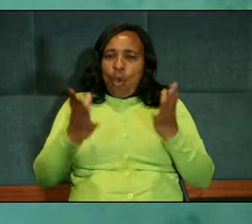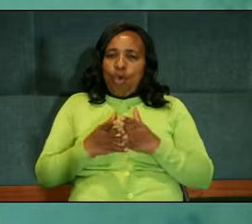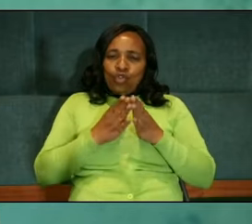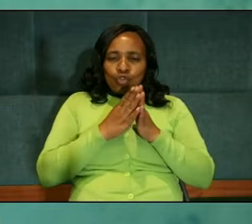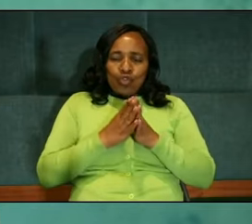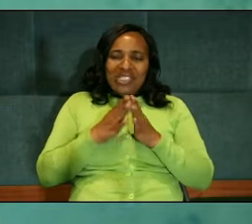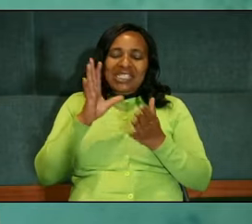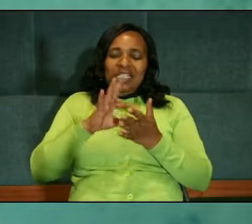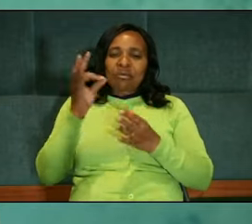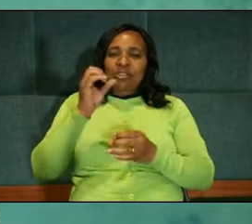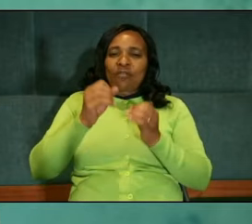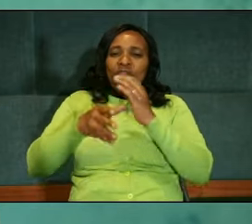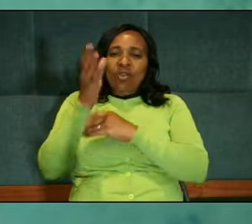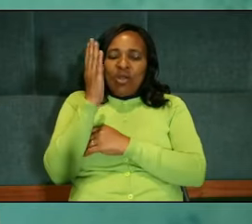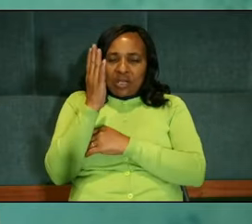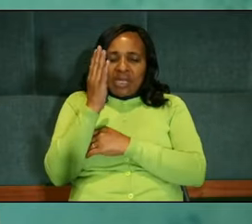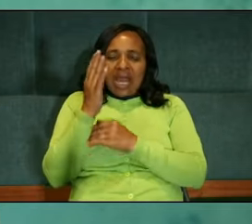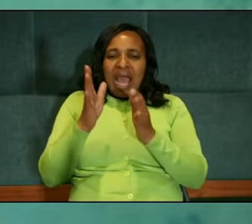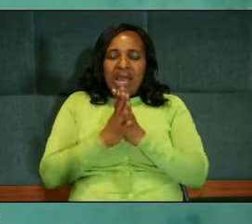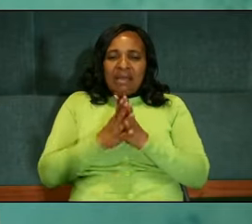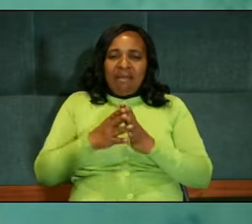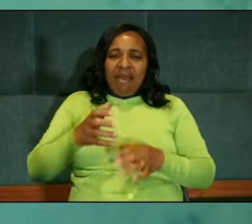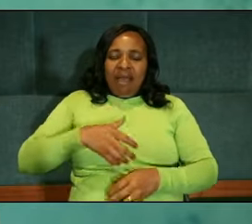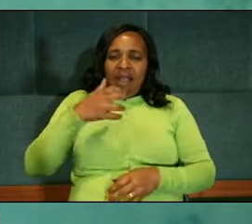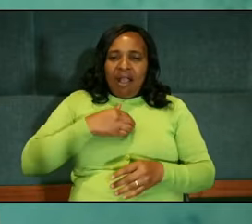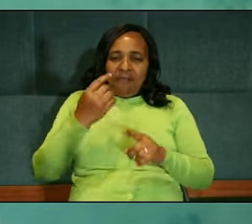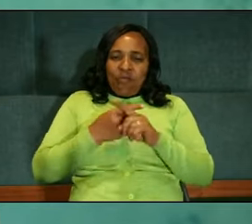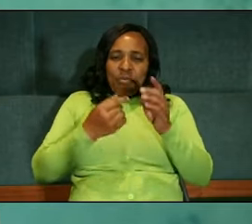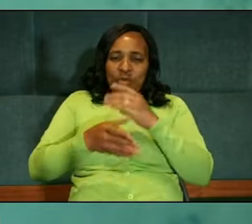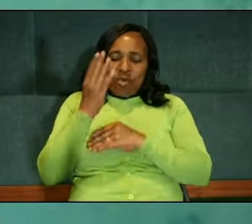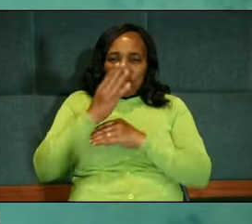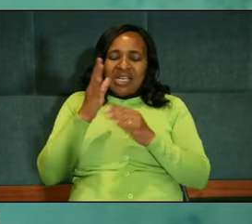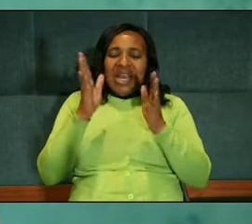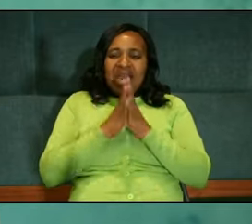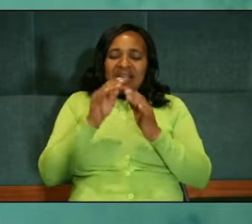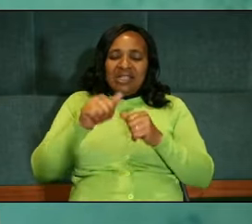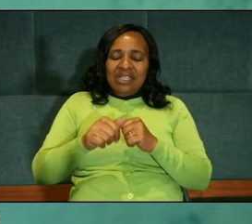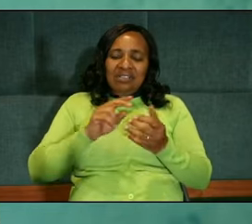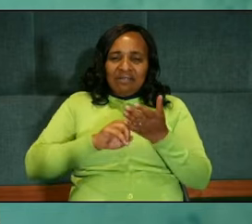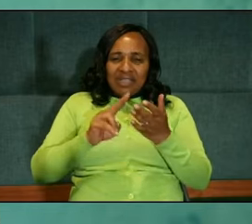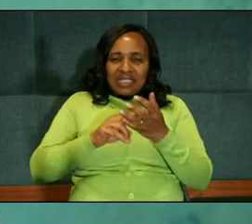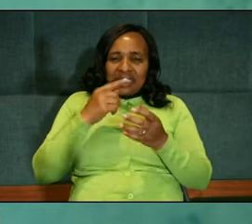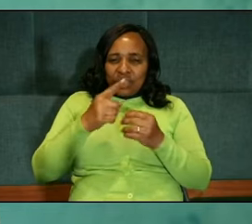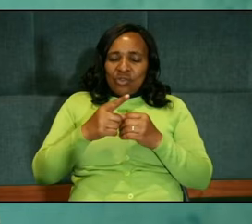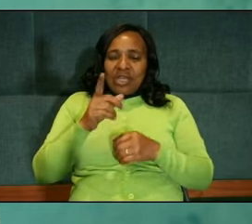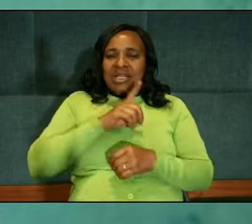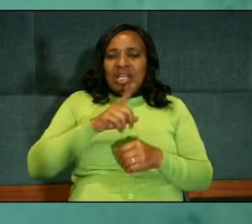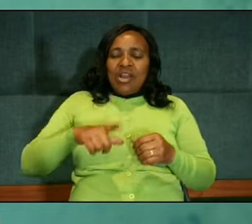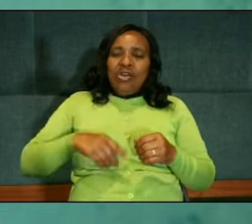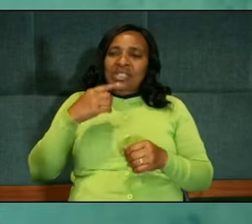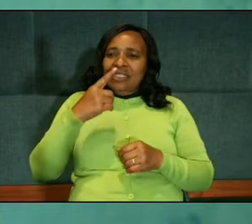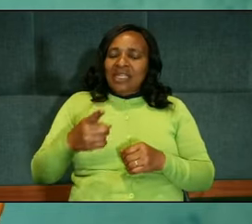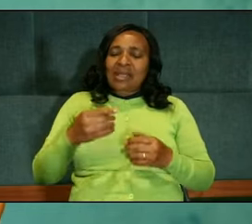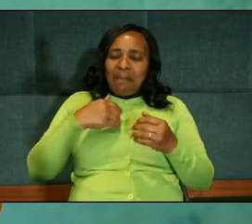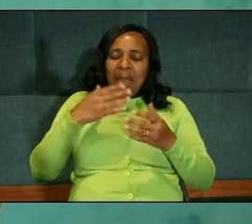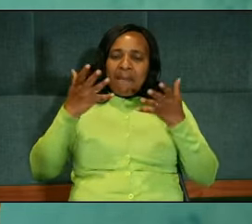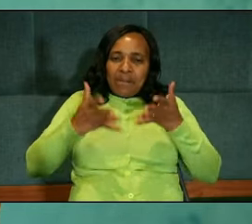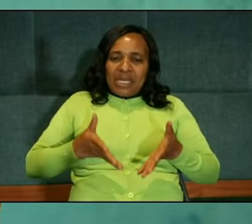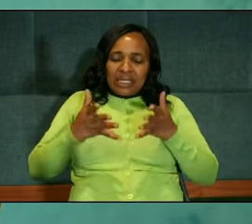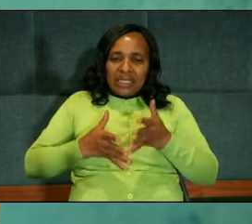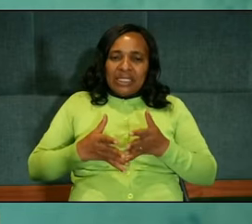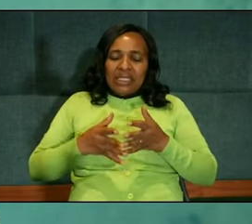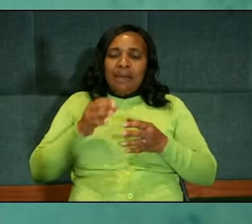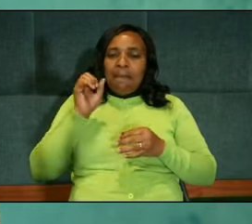spirit of God or the spirit of anger from God. And in this verse it says that the Lord says that my presence will be with